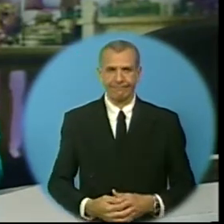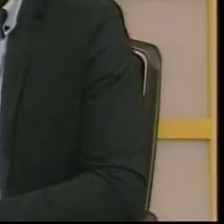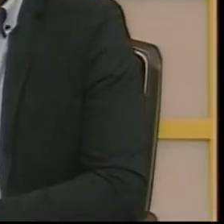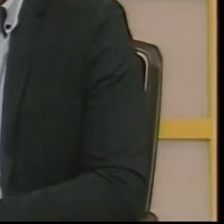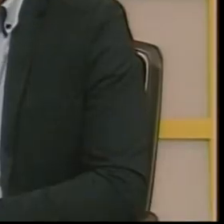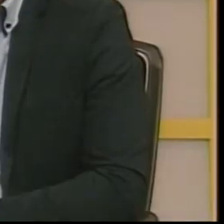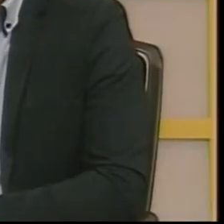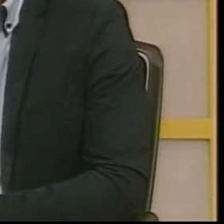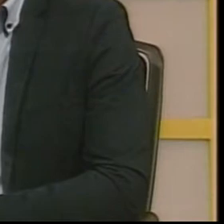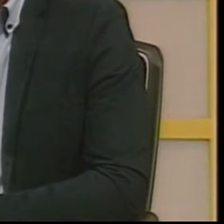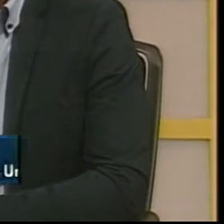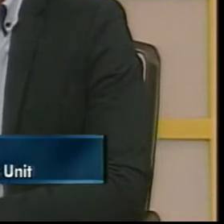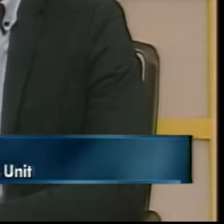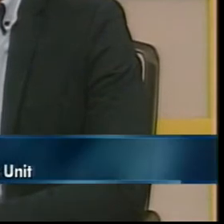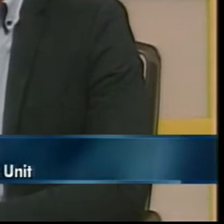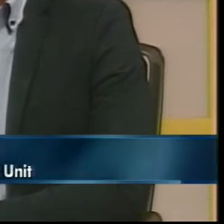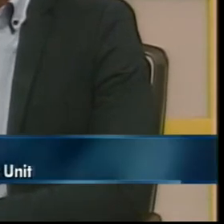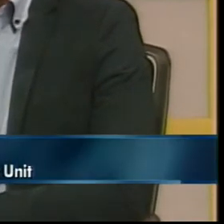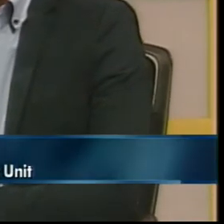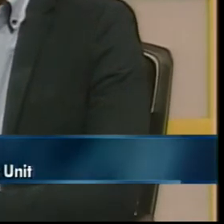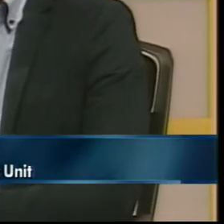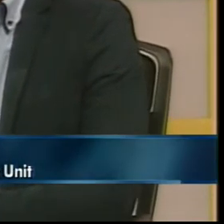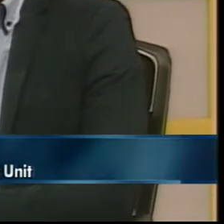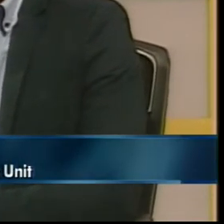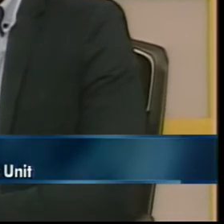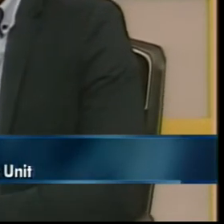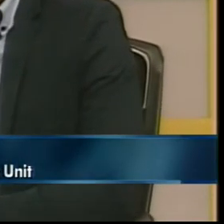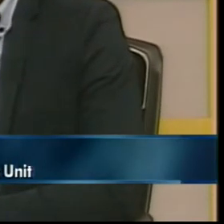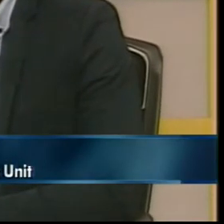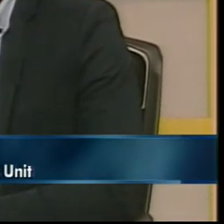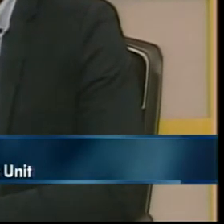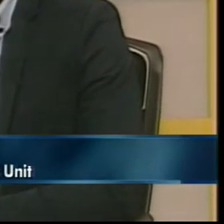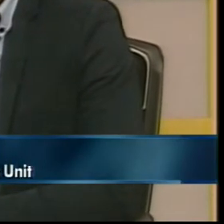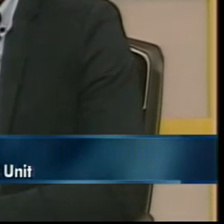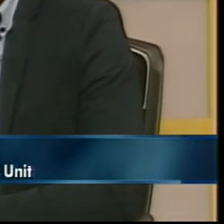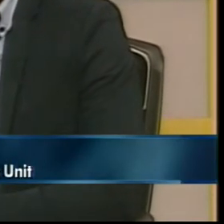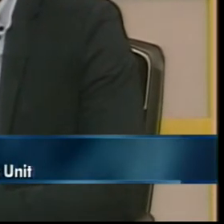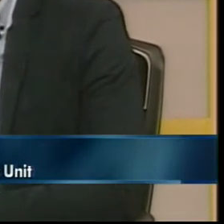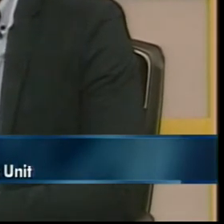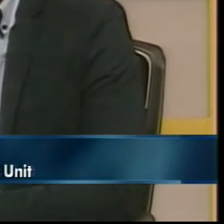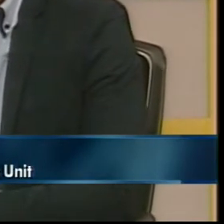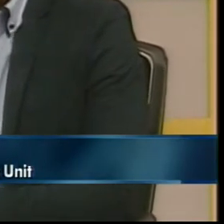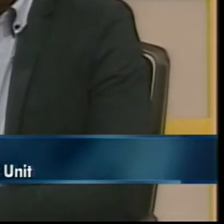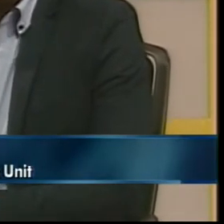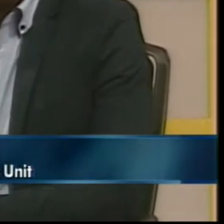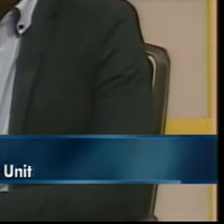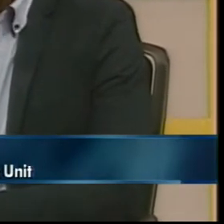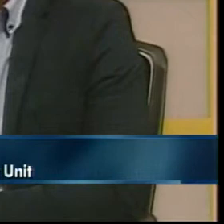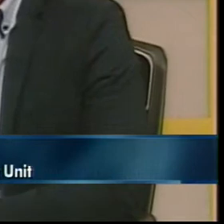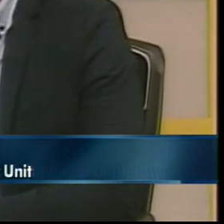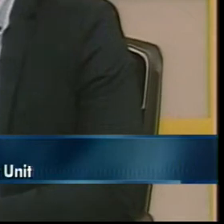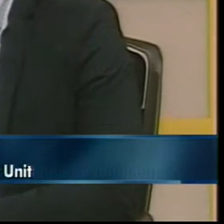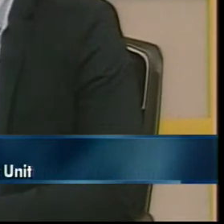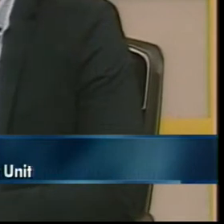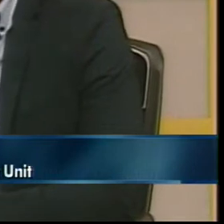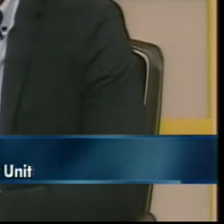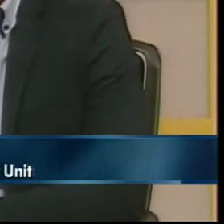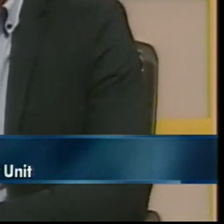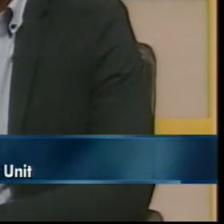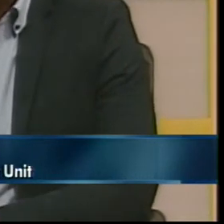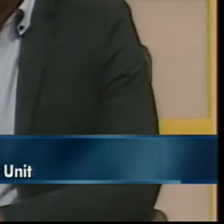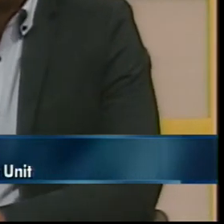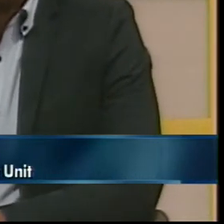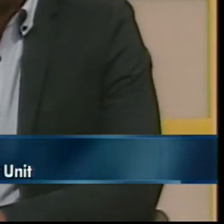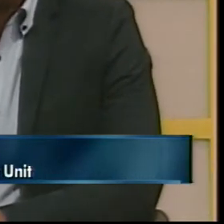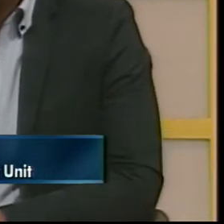we're hoping to do now, what we're intending to do, is to launch a new licensing campaign next year, where we go to the industry again, offer some